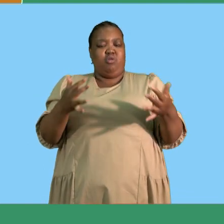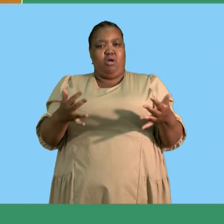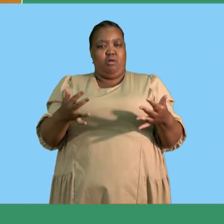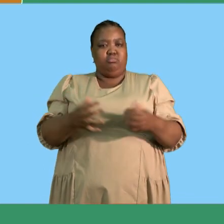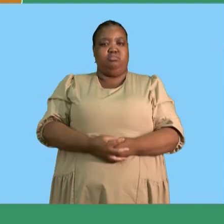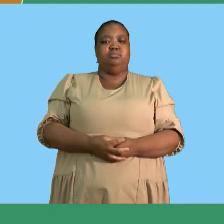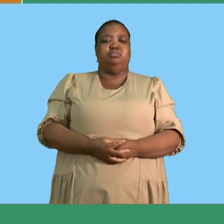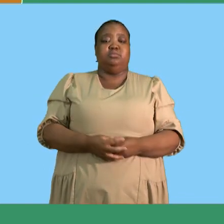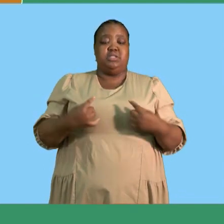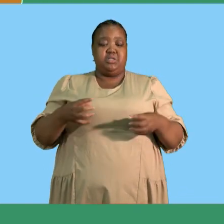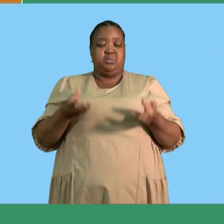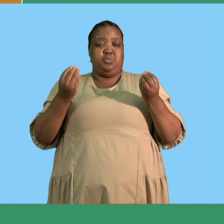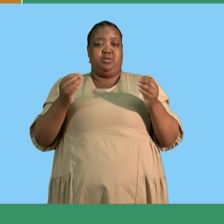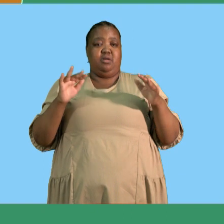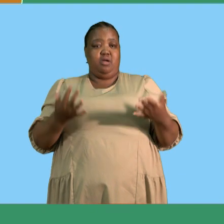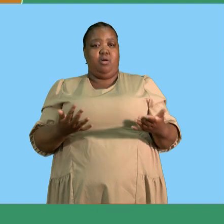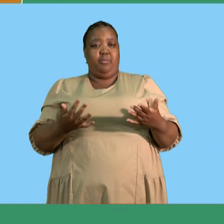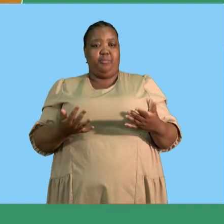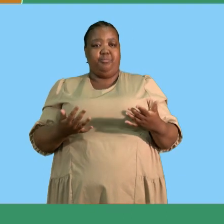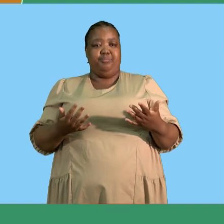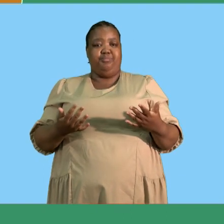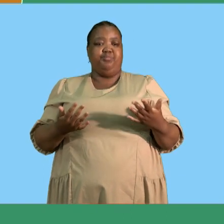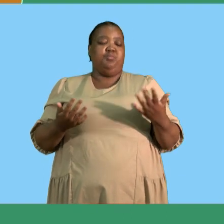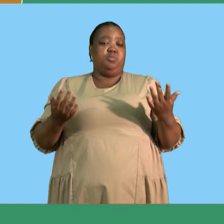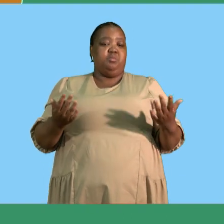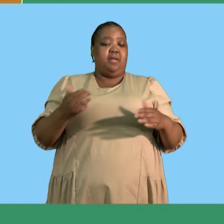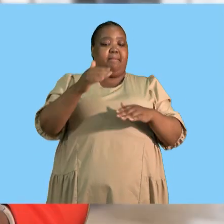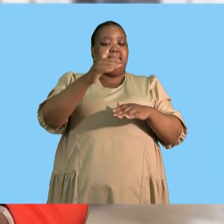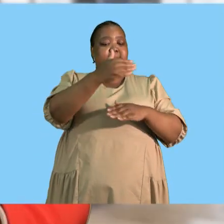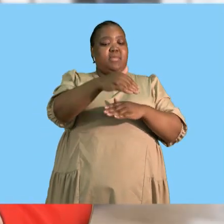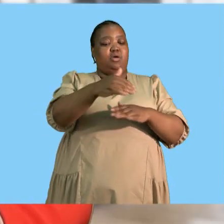You must also know outsourcing as well as leasing.